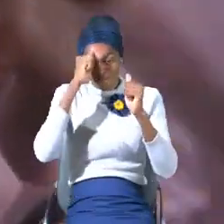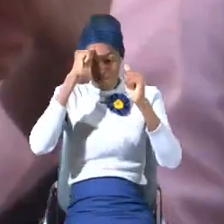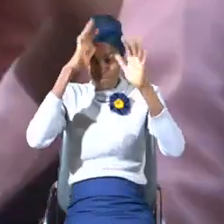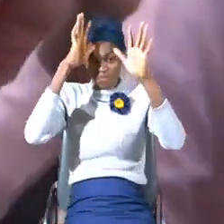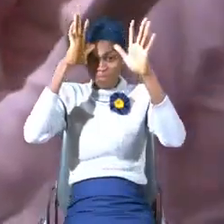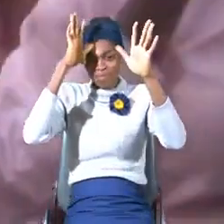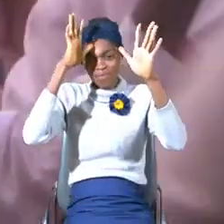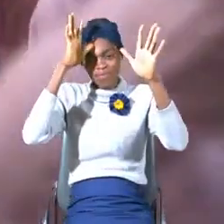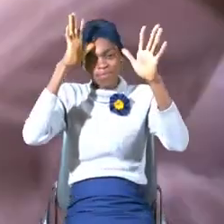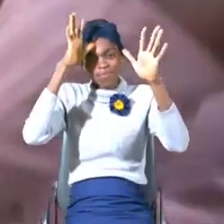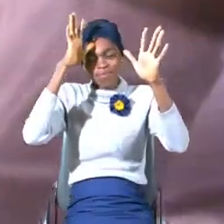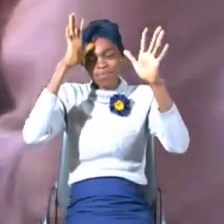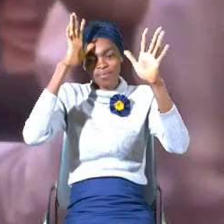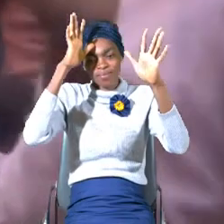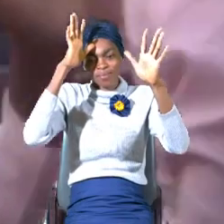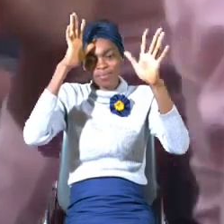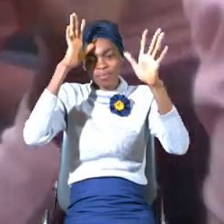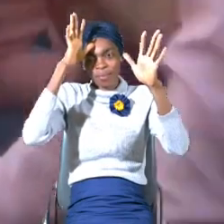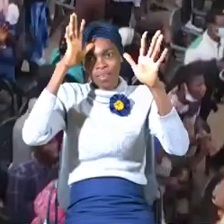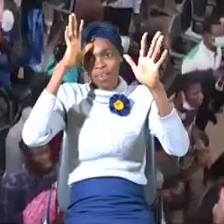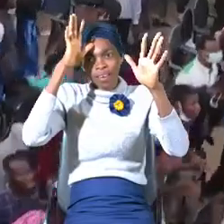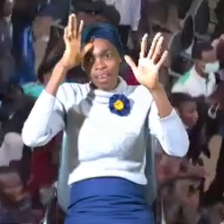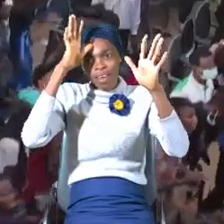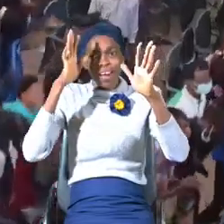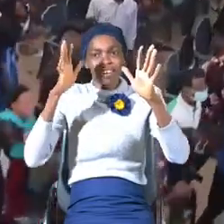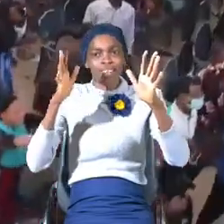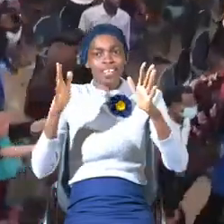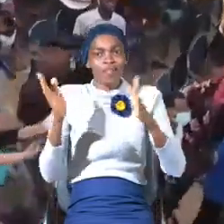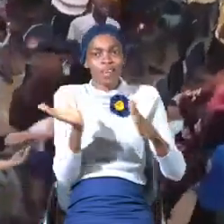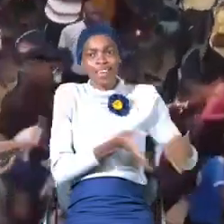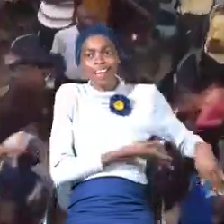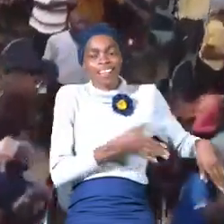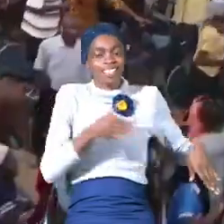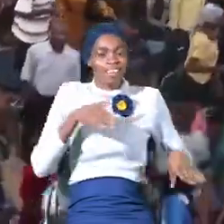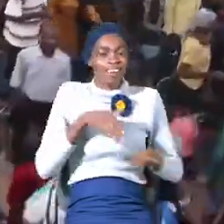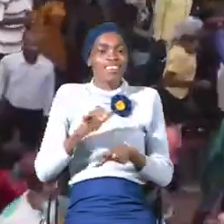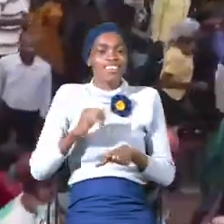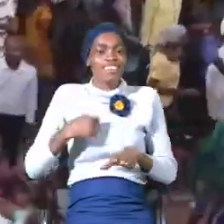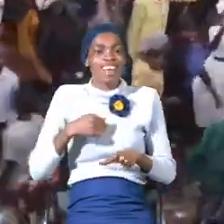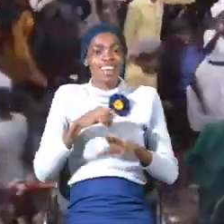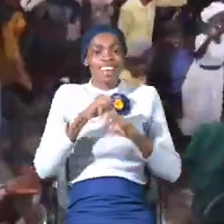Leave me at the altar with my Father.